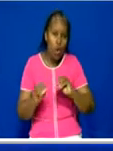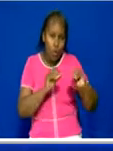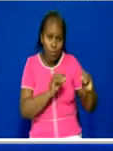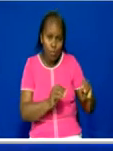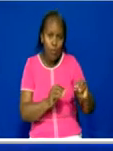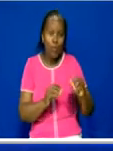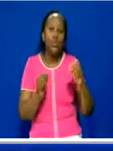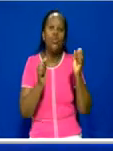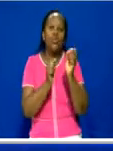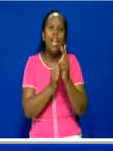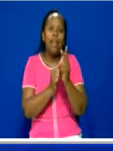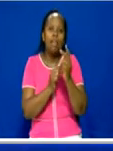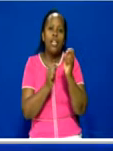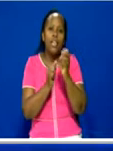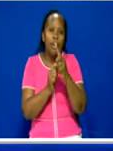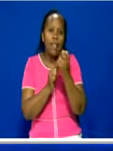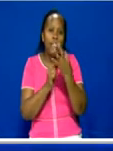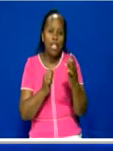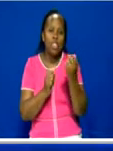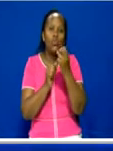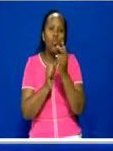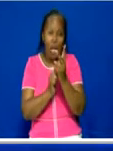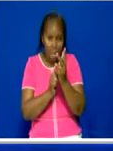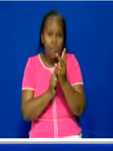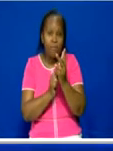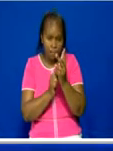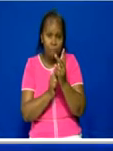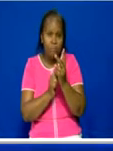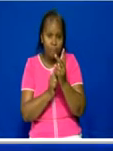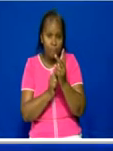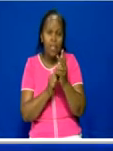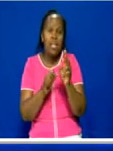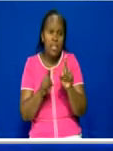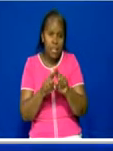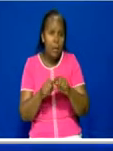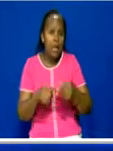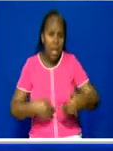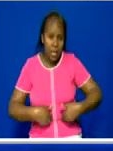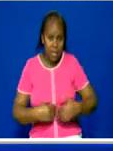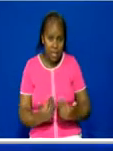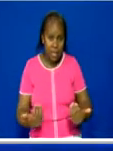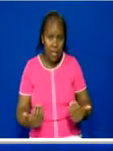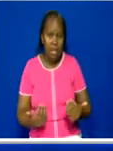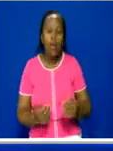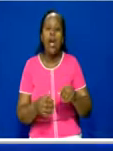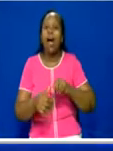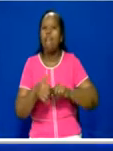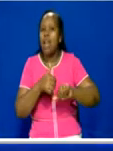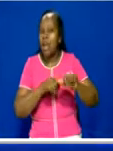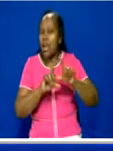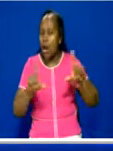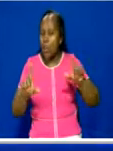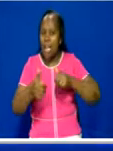our 11:30 to 12 p.m. young learners, that is pre-primary, as I said, pre-primary 1. We have language